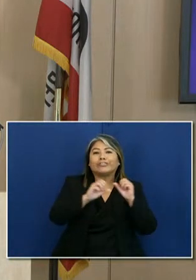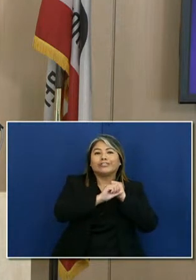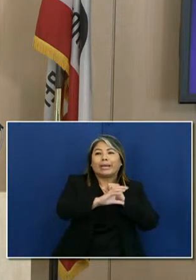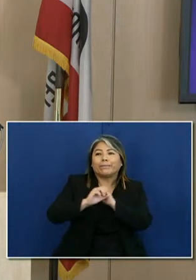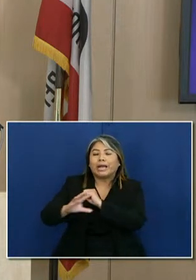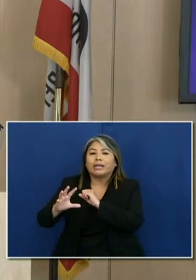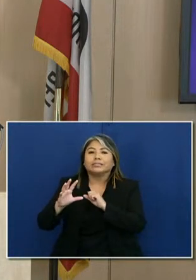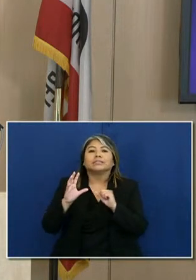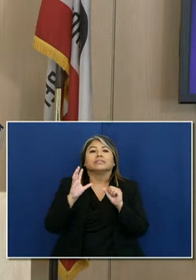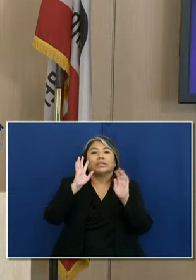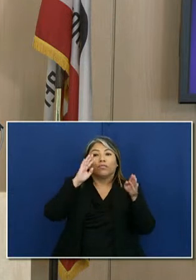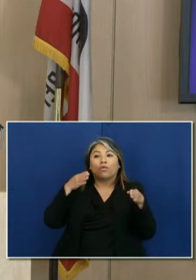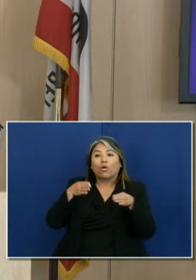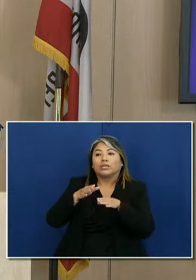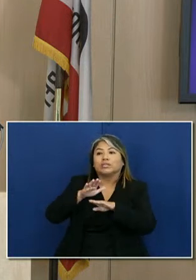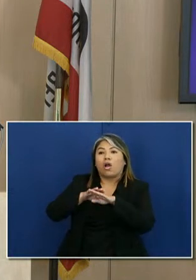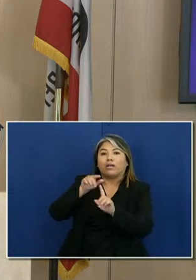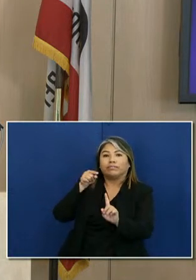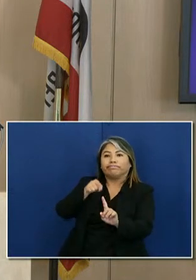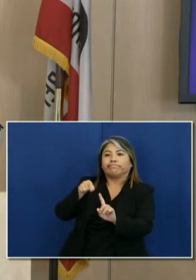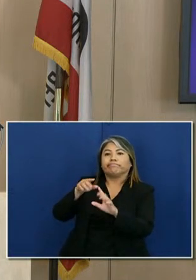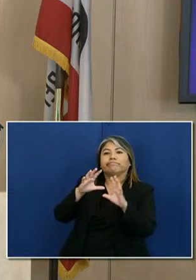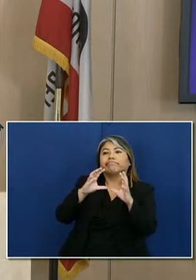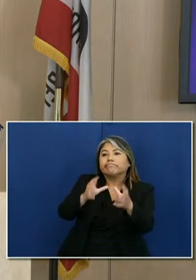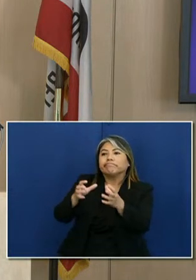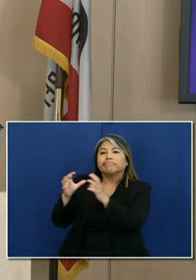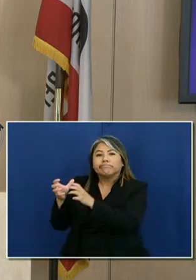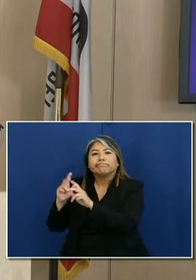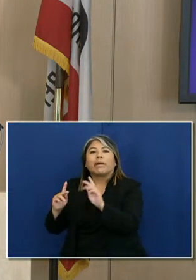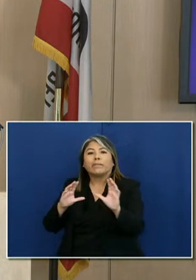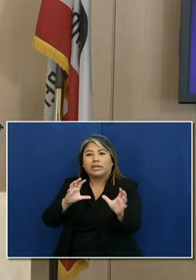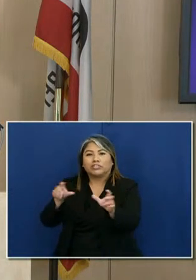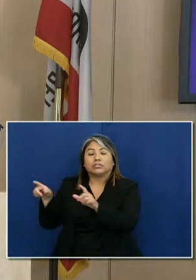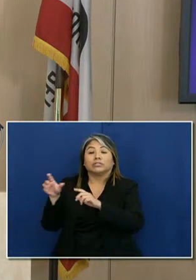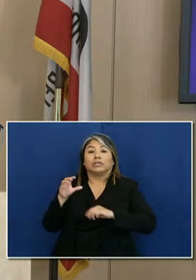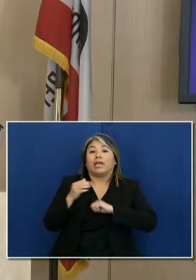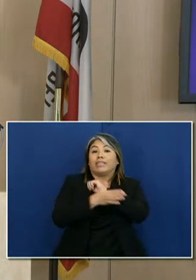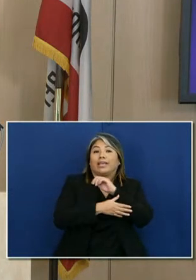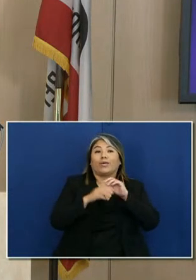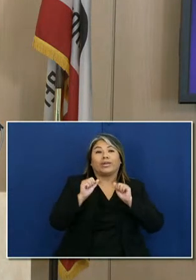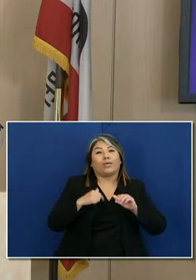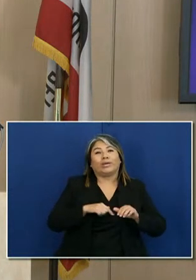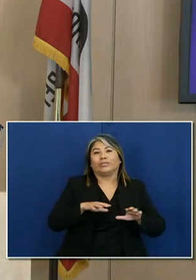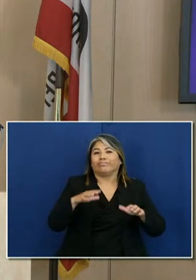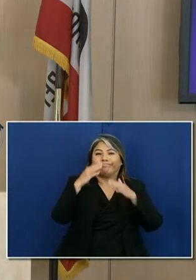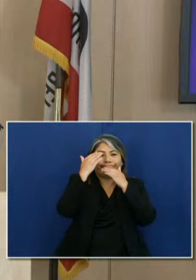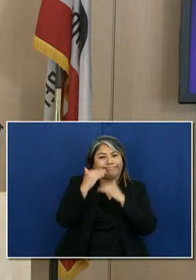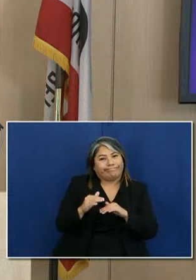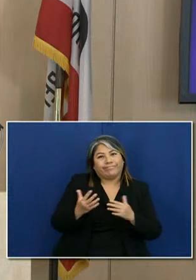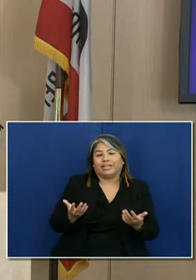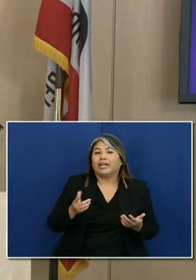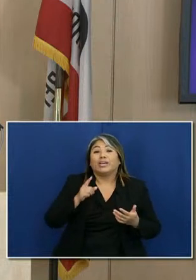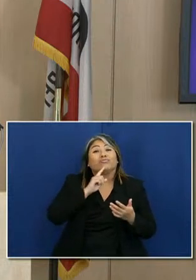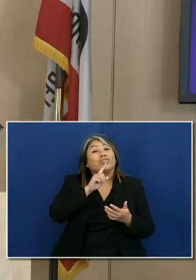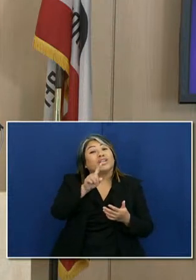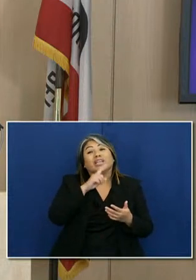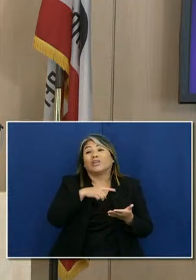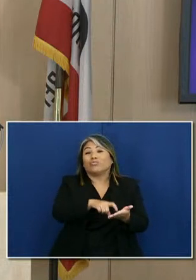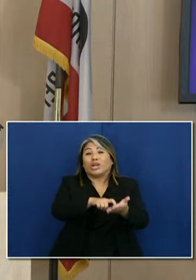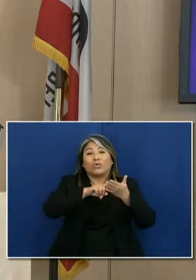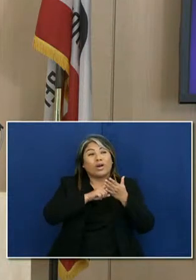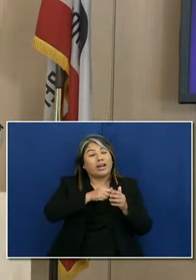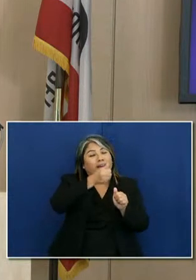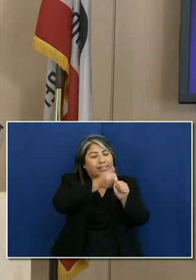focused on various populations, and the county can just do so much. It really is going to require